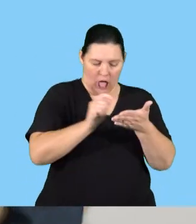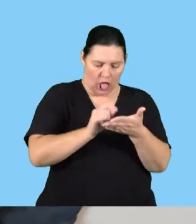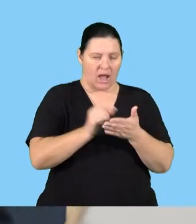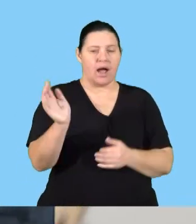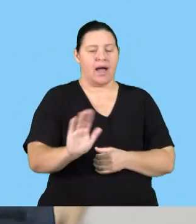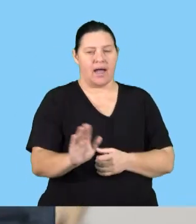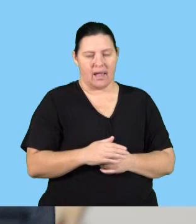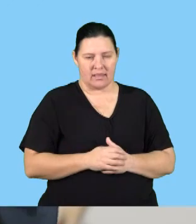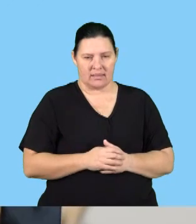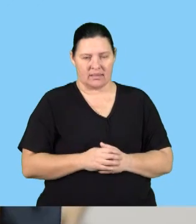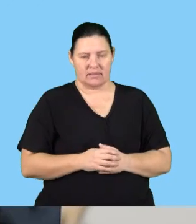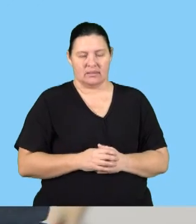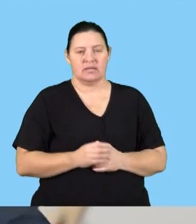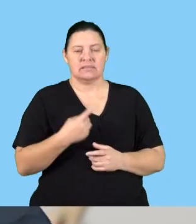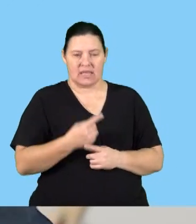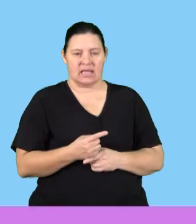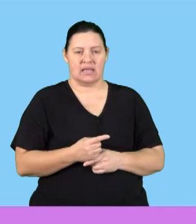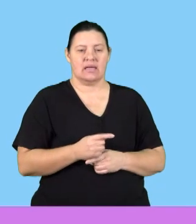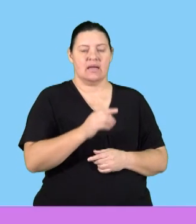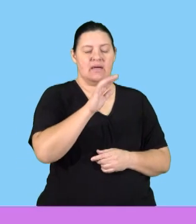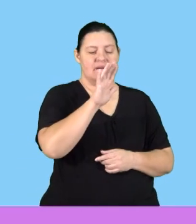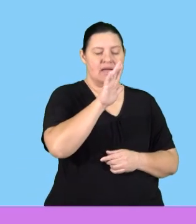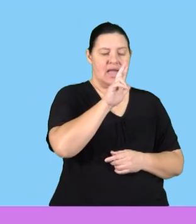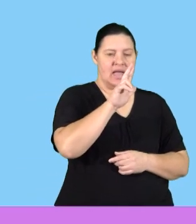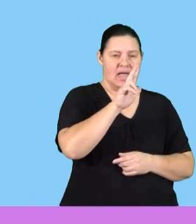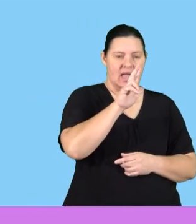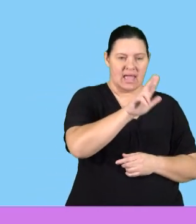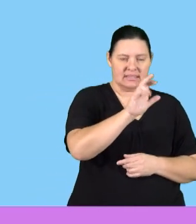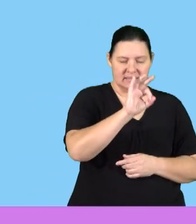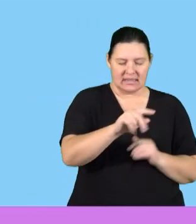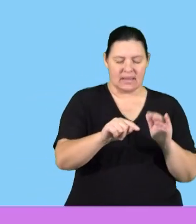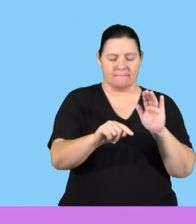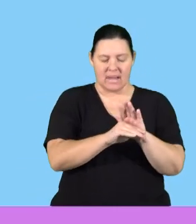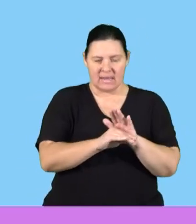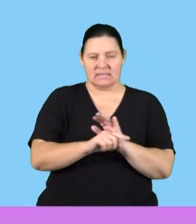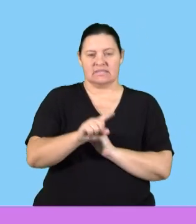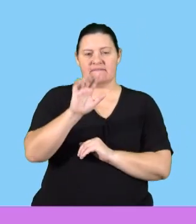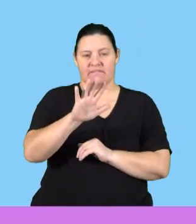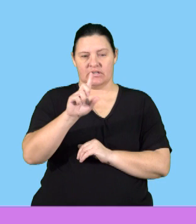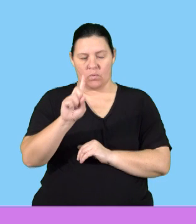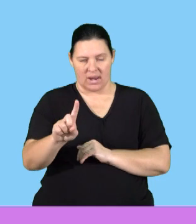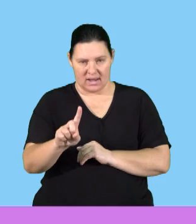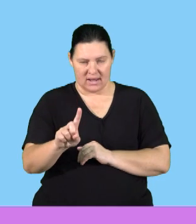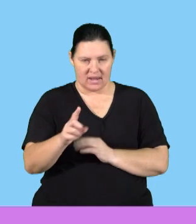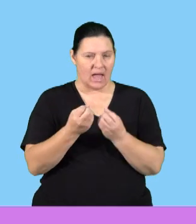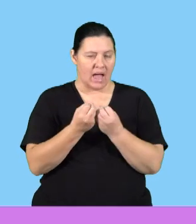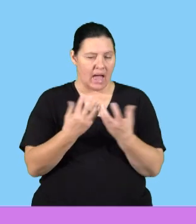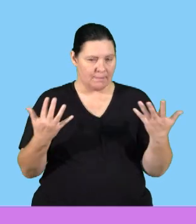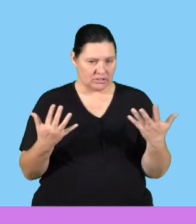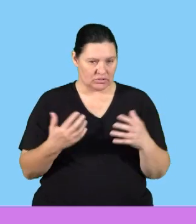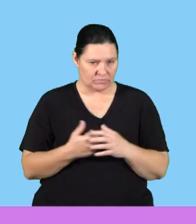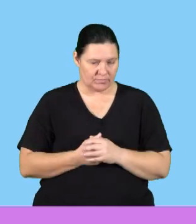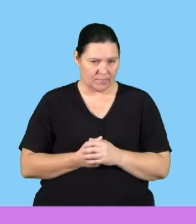step by step? Let us subtract 51 from 83. We say 83,